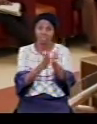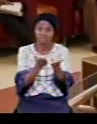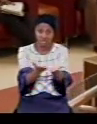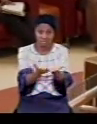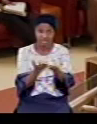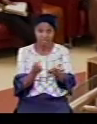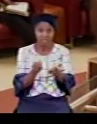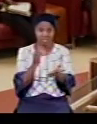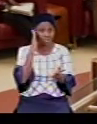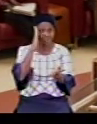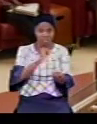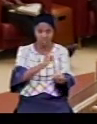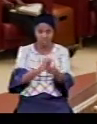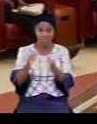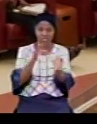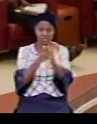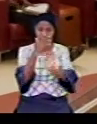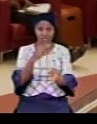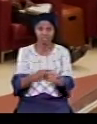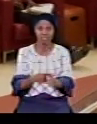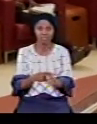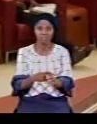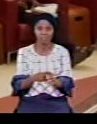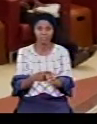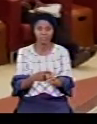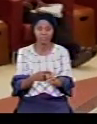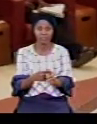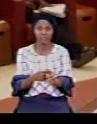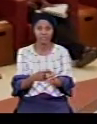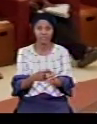shall perish. Look at